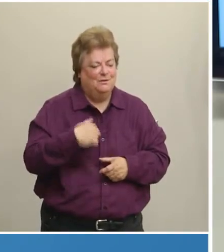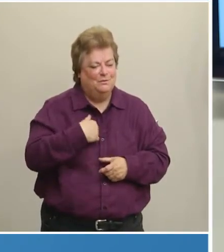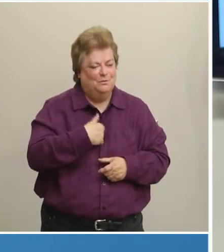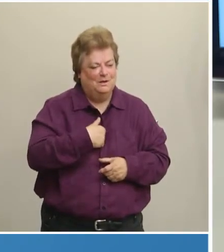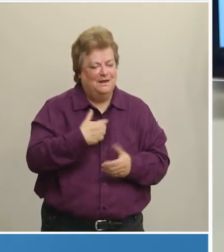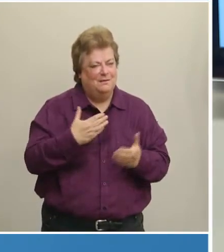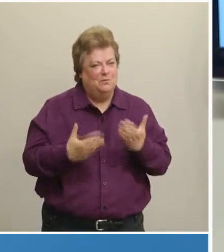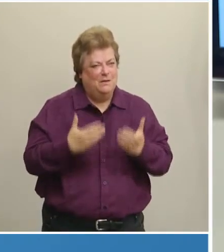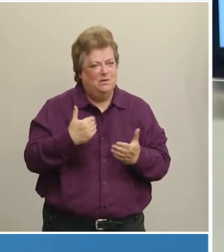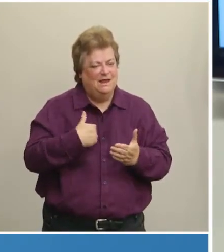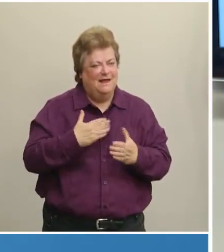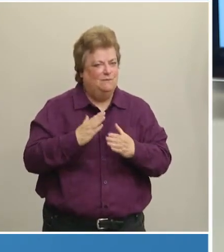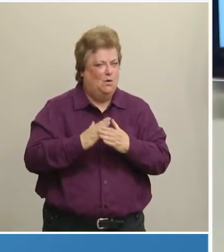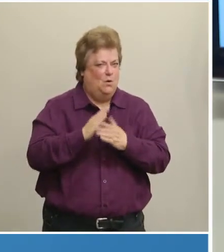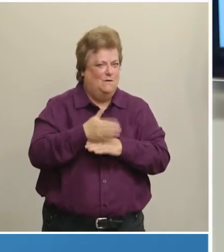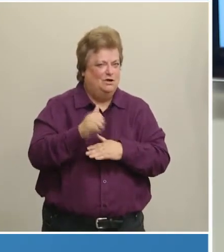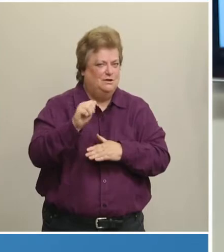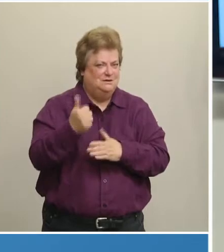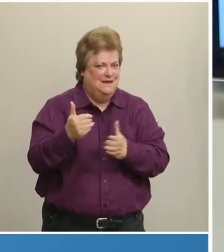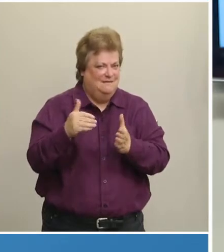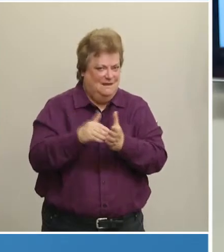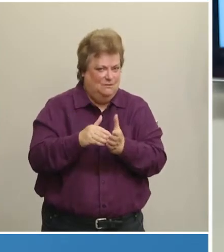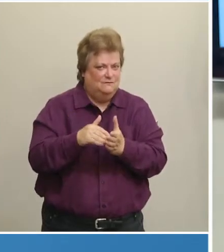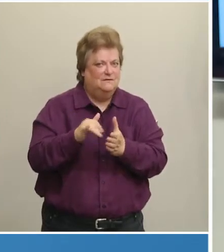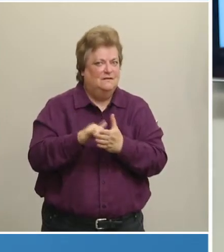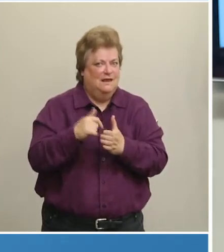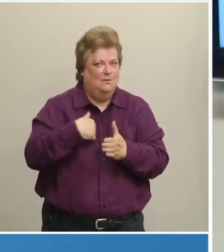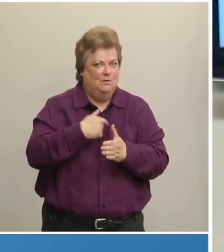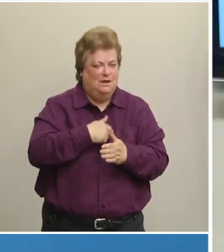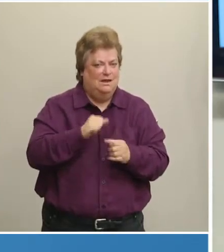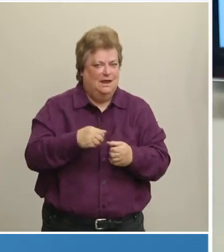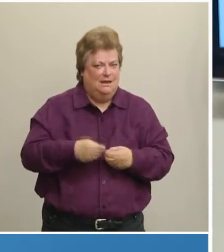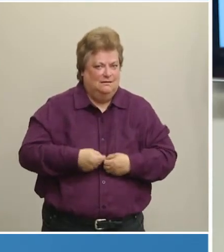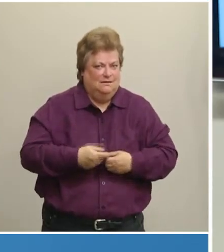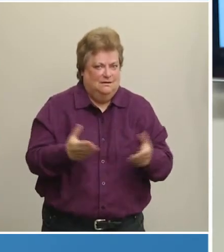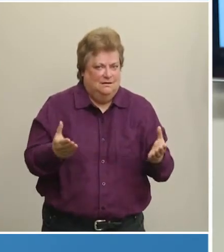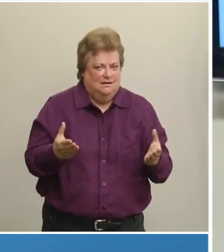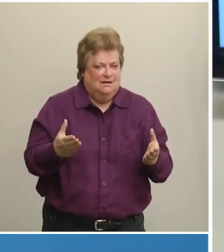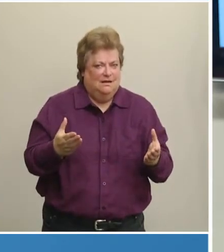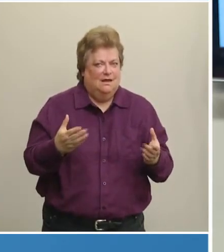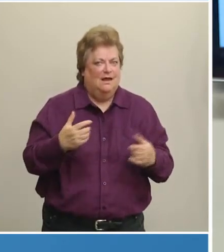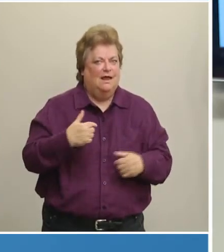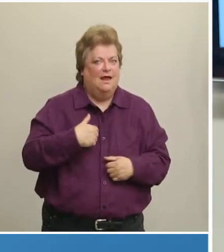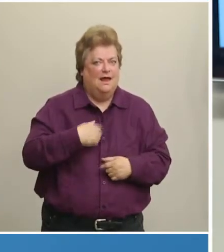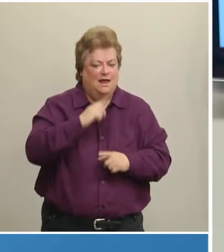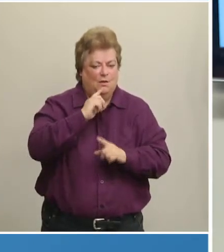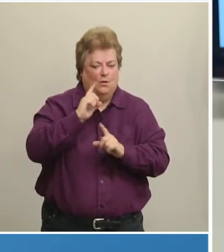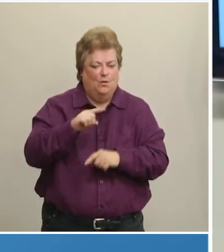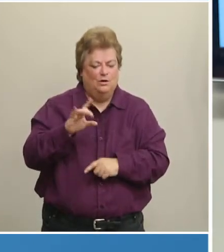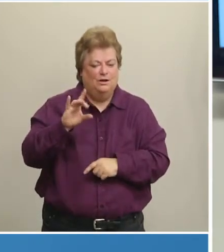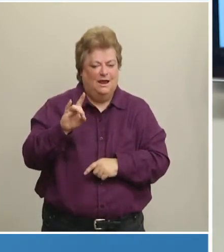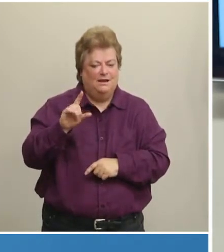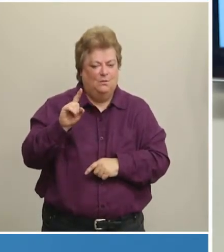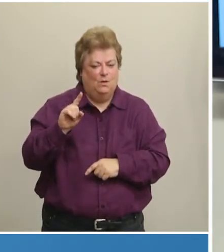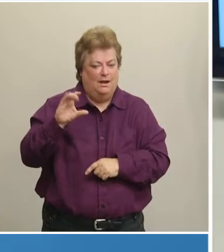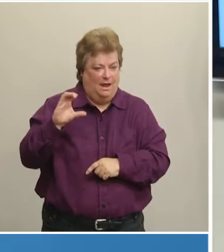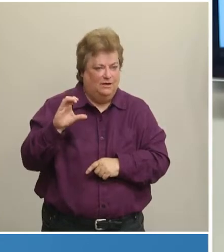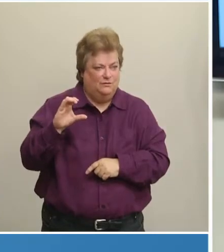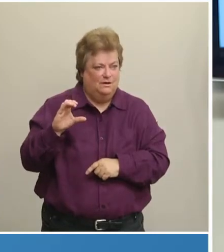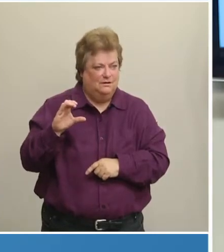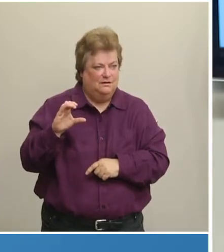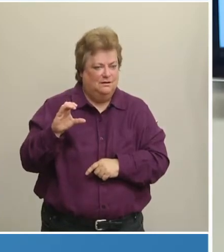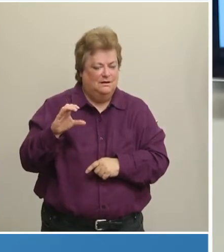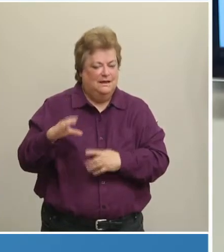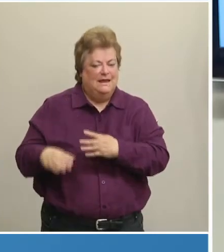over 10,000 that we can give this week, because I ordered 8,100